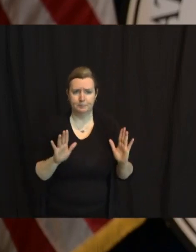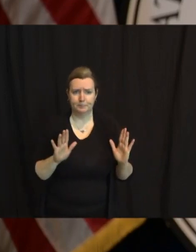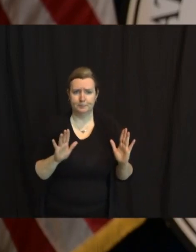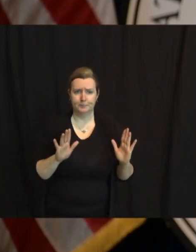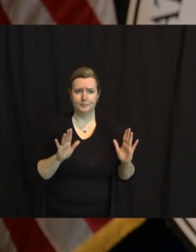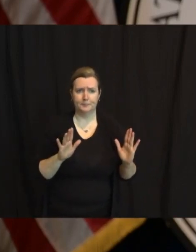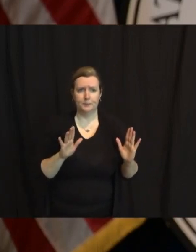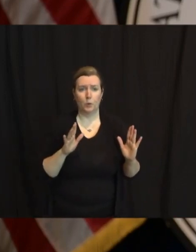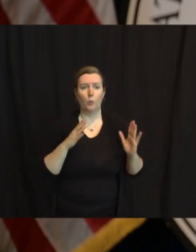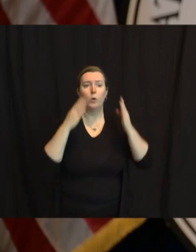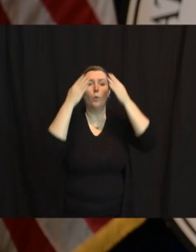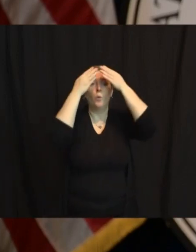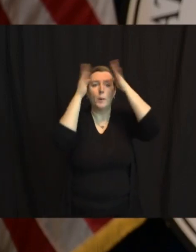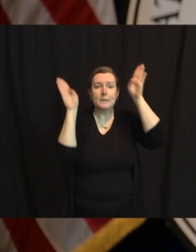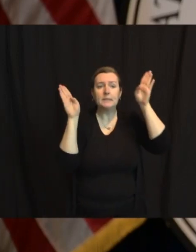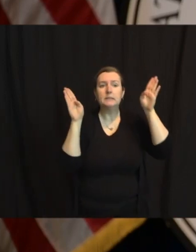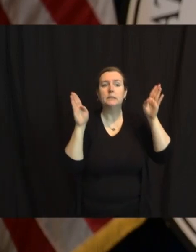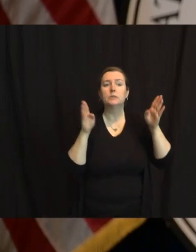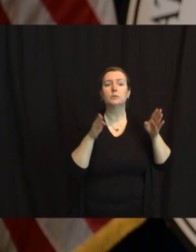to.